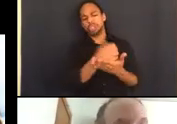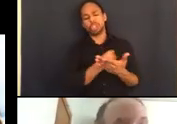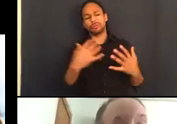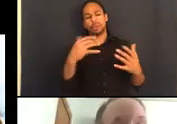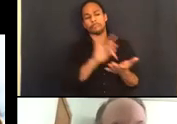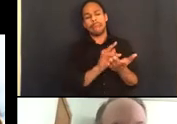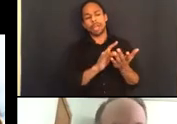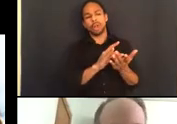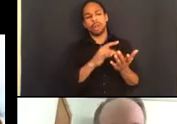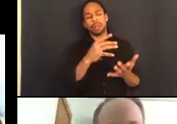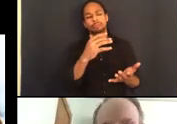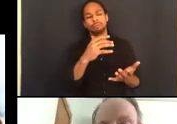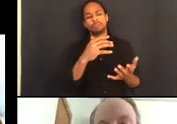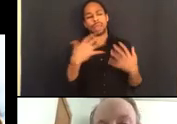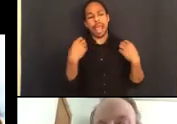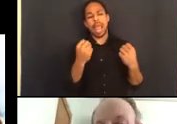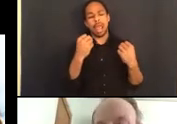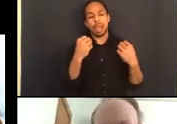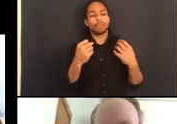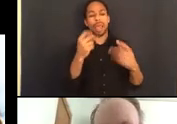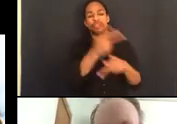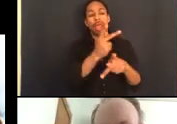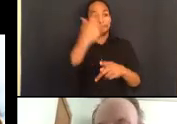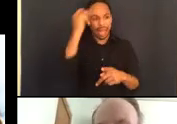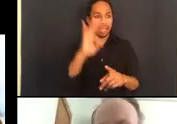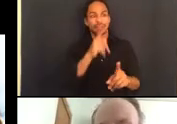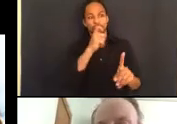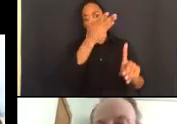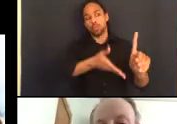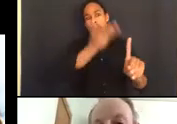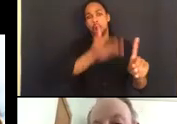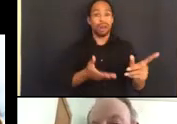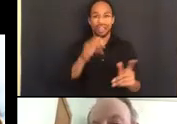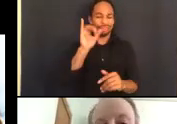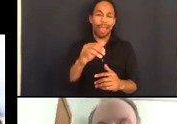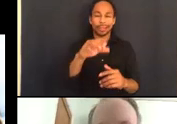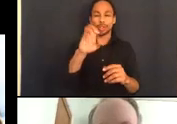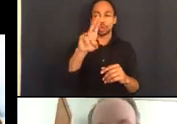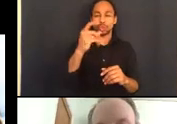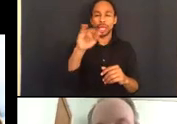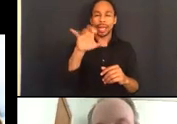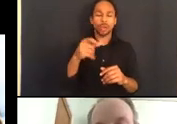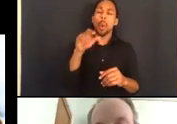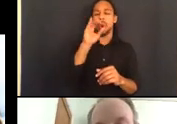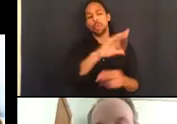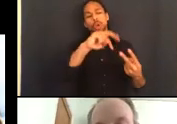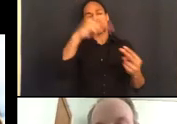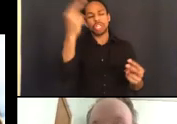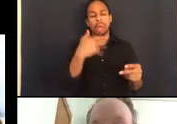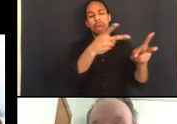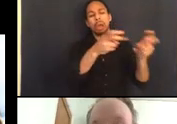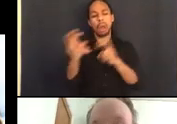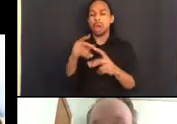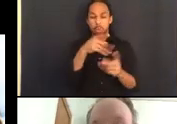justify the logics of eugenics that are now being invisibilized and denied through the deployment of euphemisms like medical